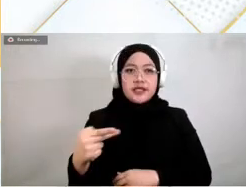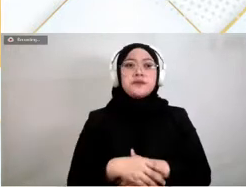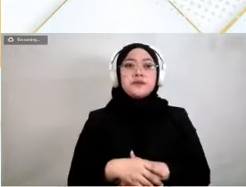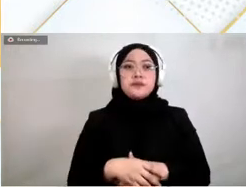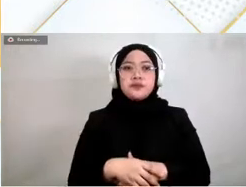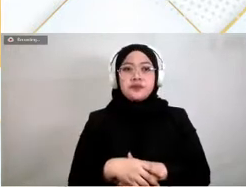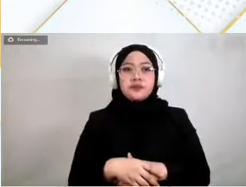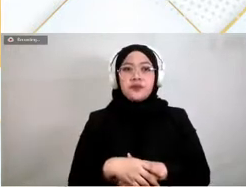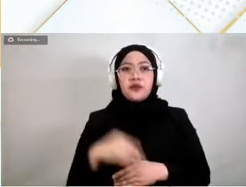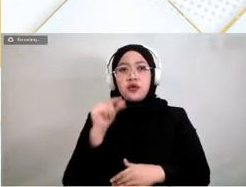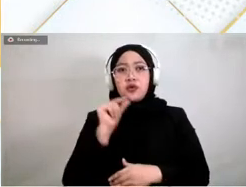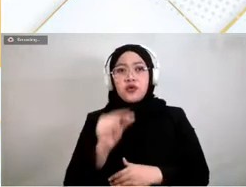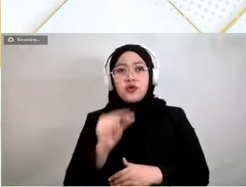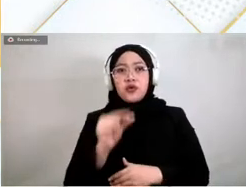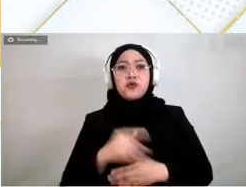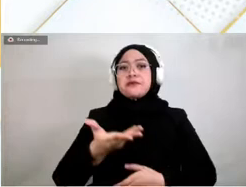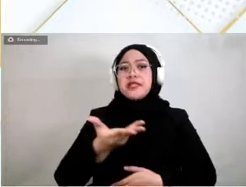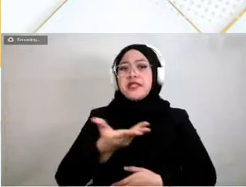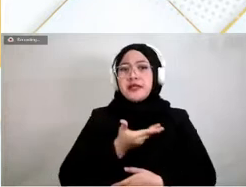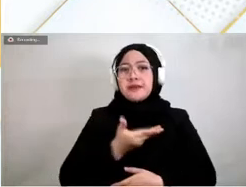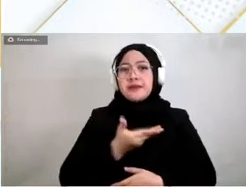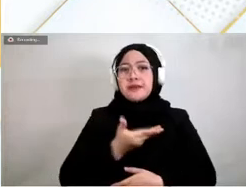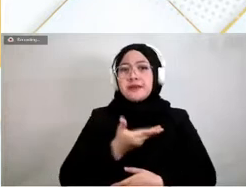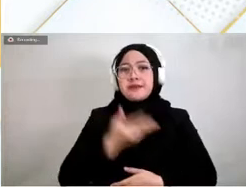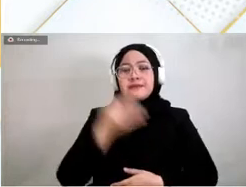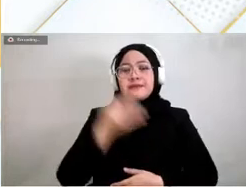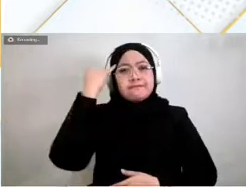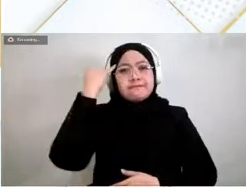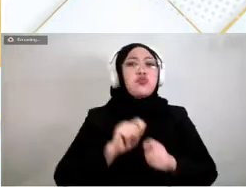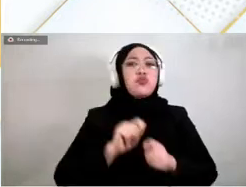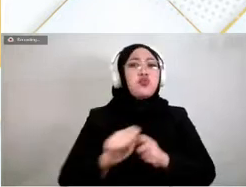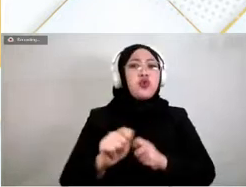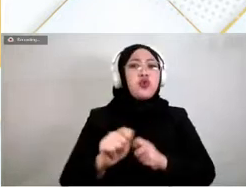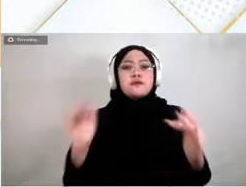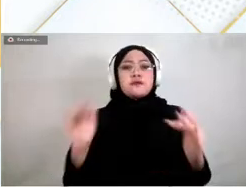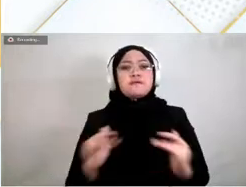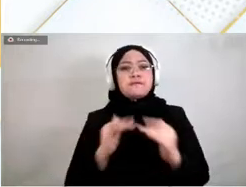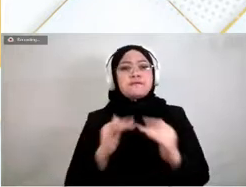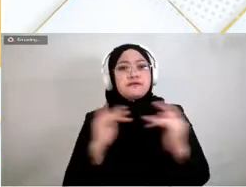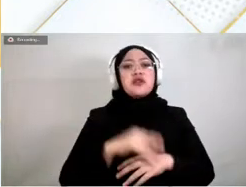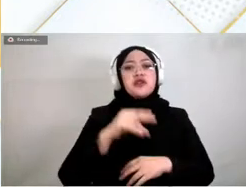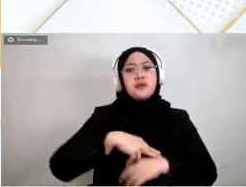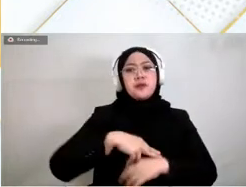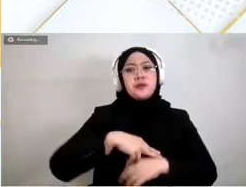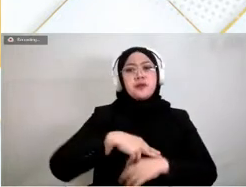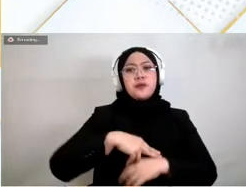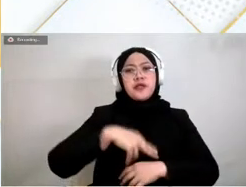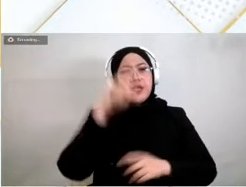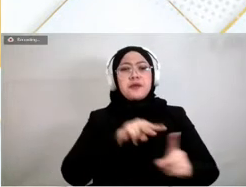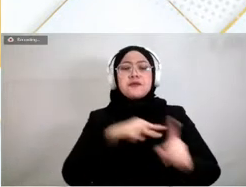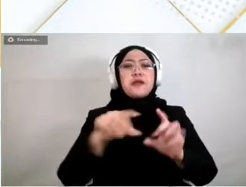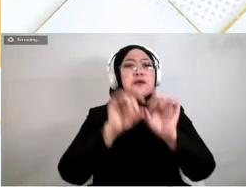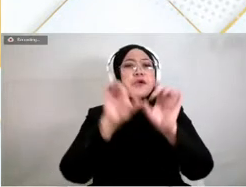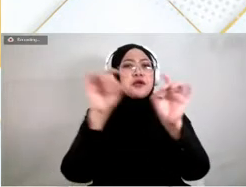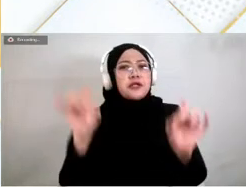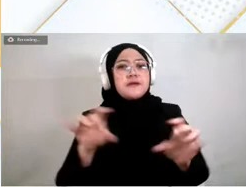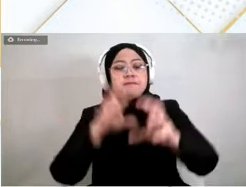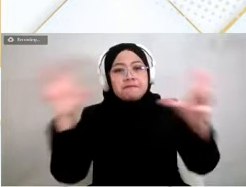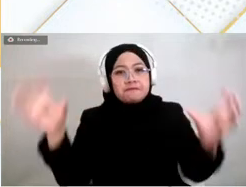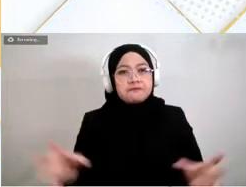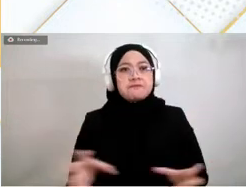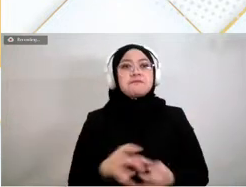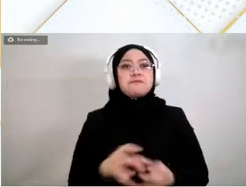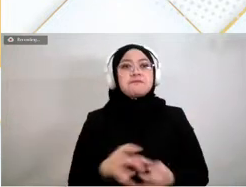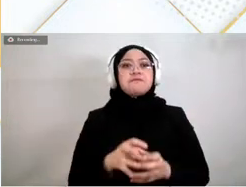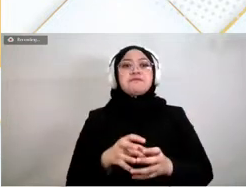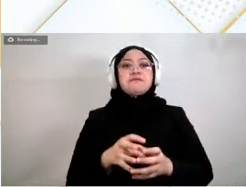for its exceptional initiative in bridging multi-stakeholder perspectives, as well as forging closer ties